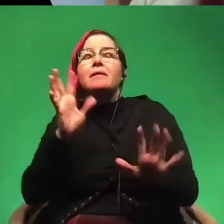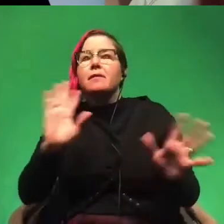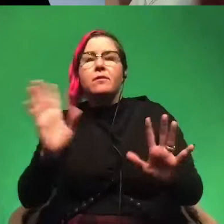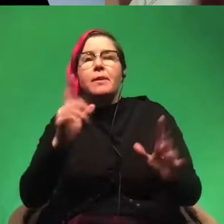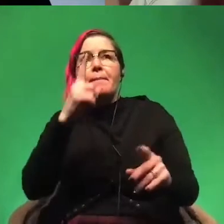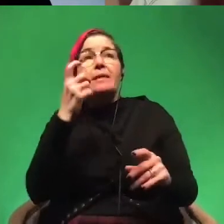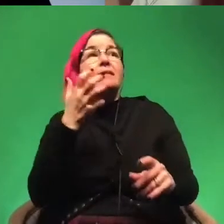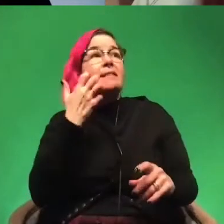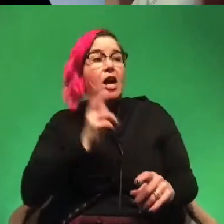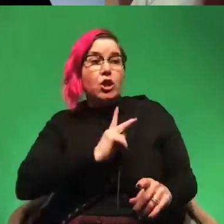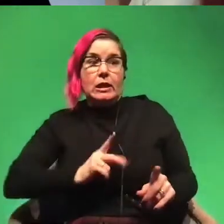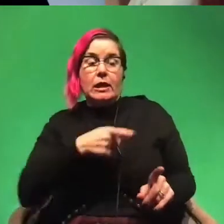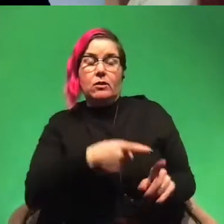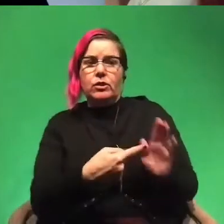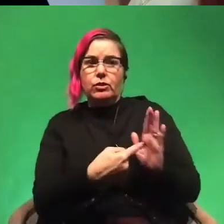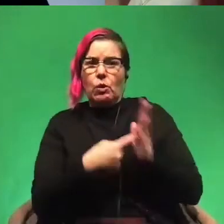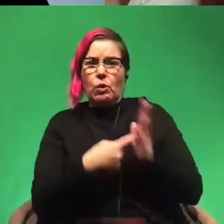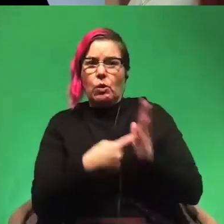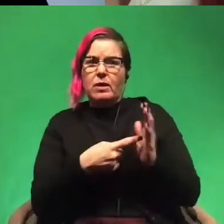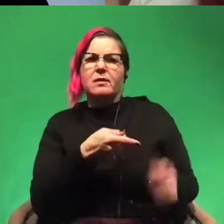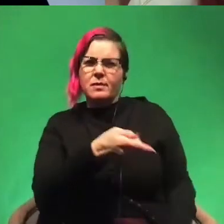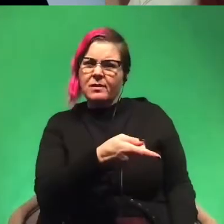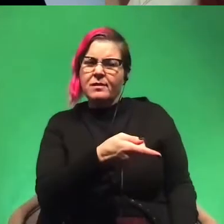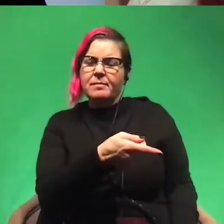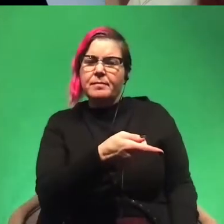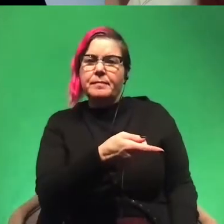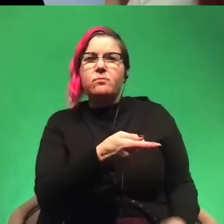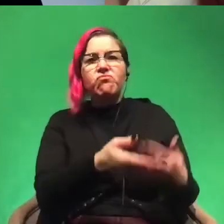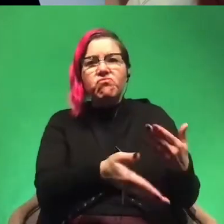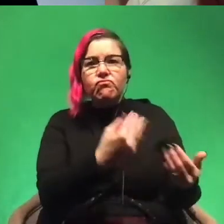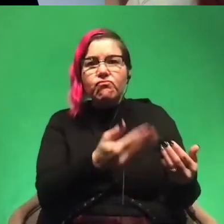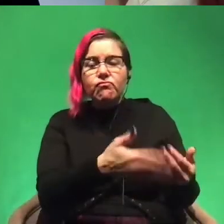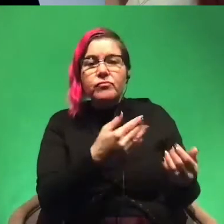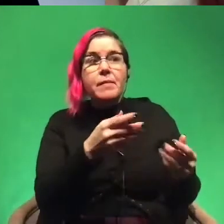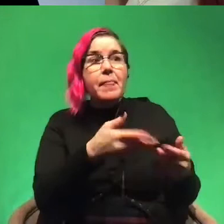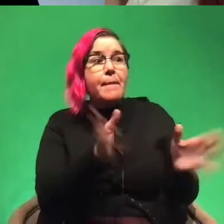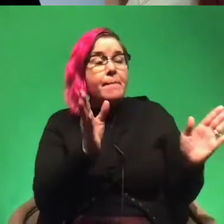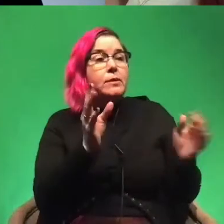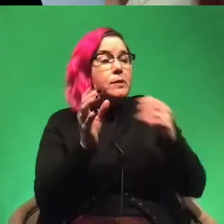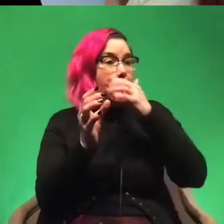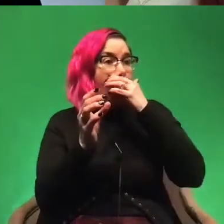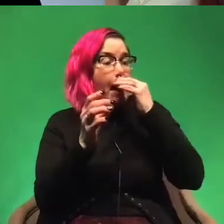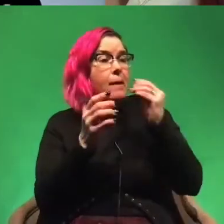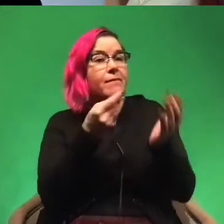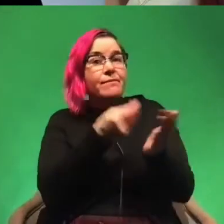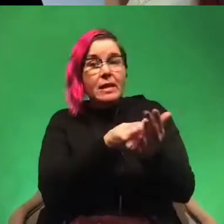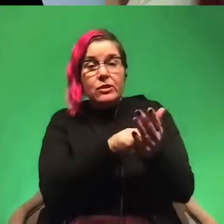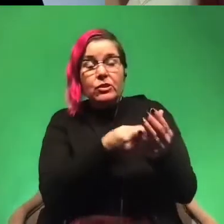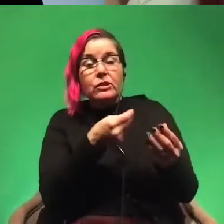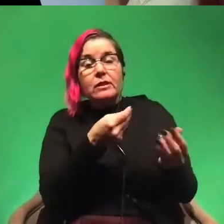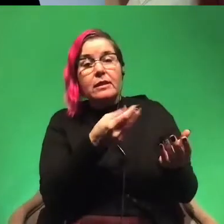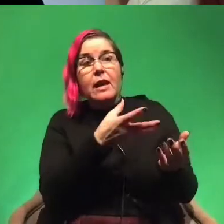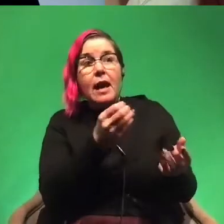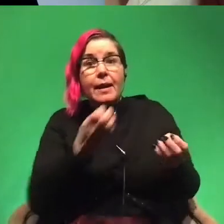because Tiger King really showed us just how easy it is for the public to financially